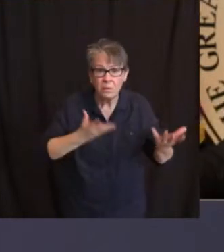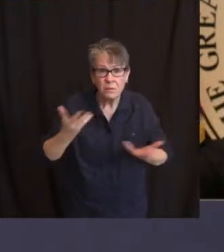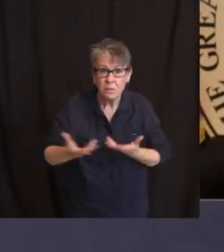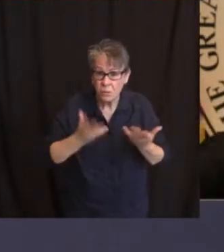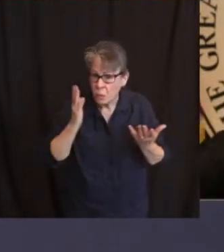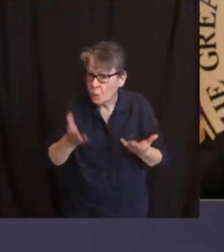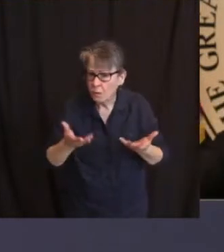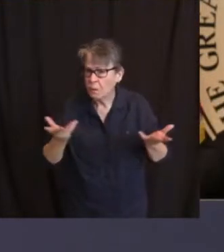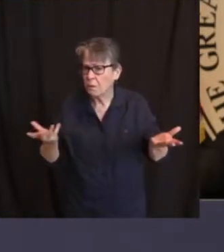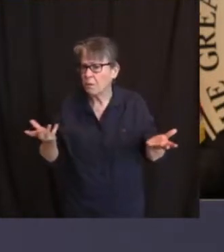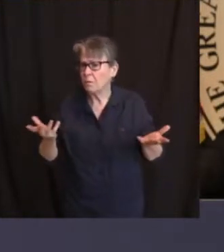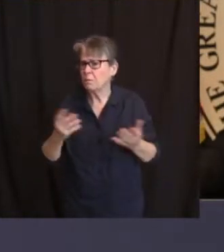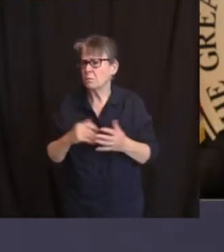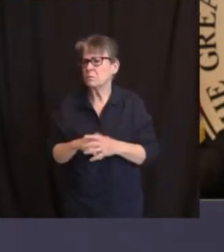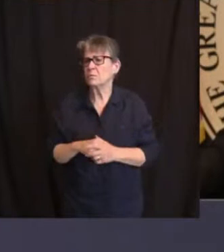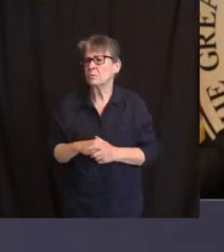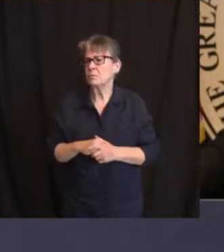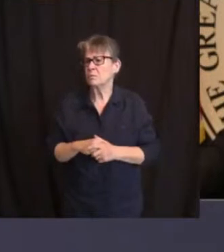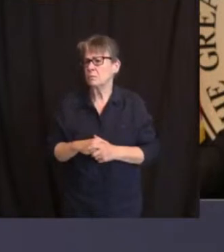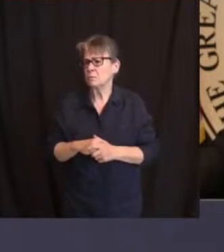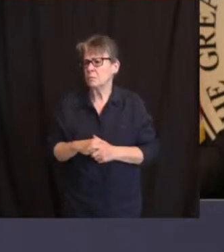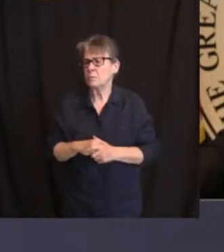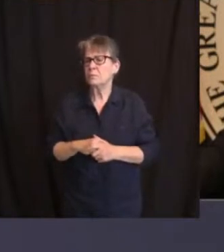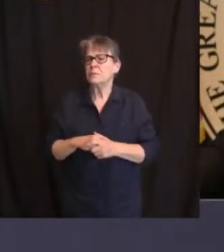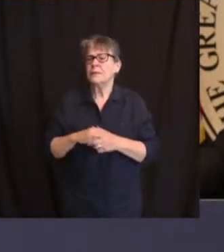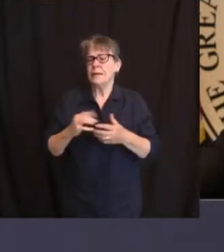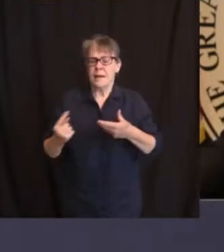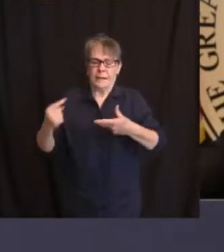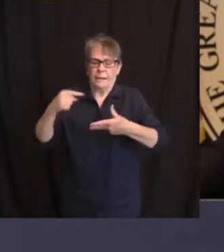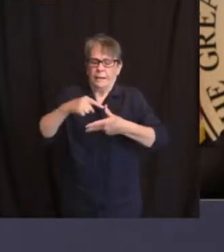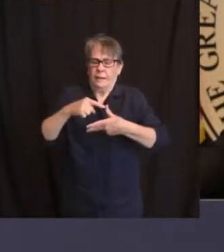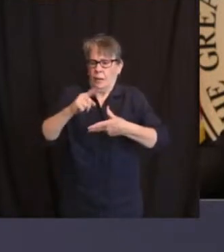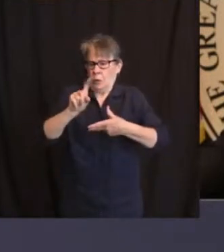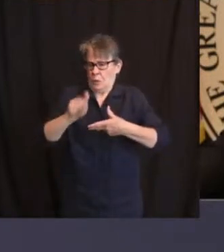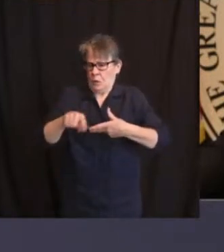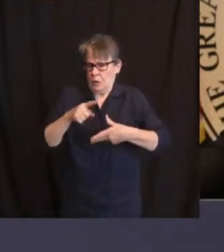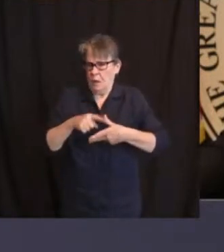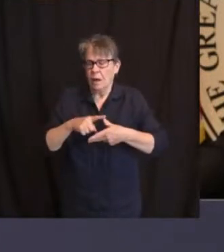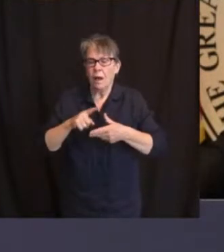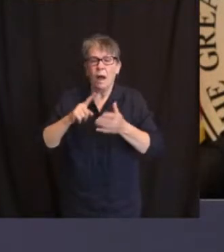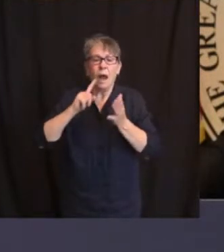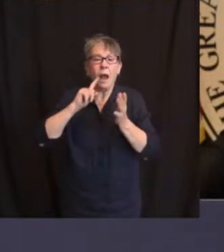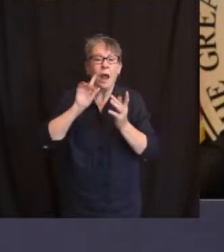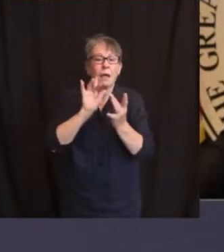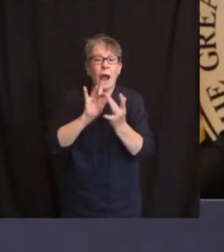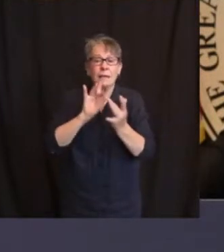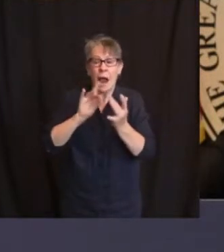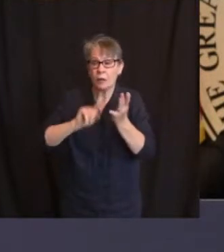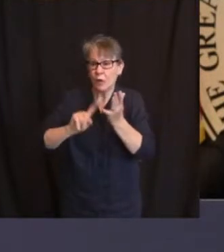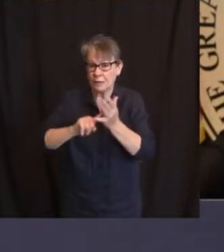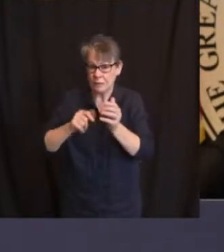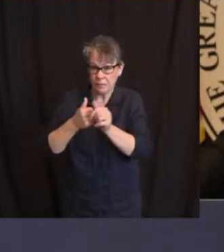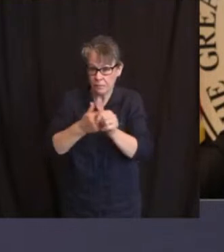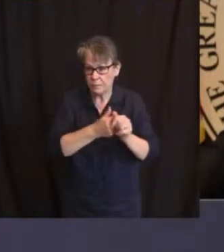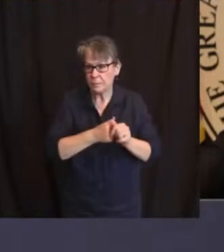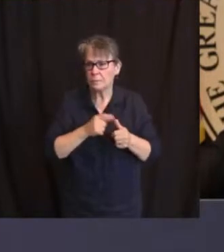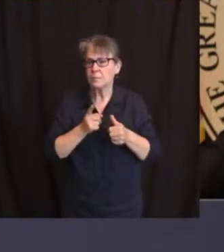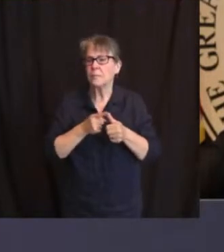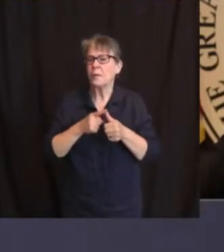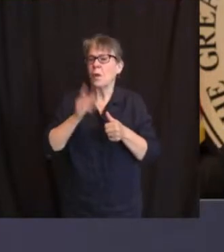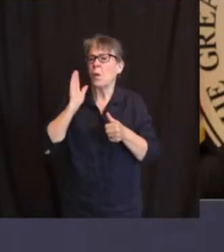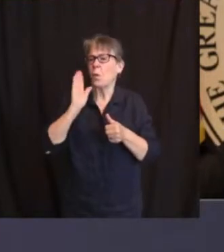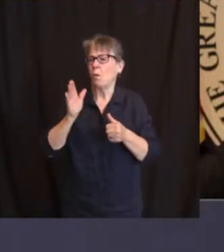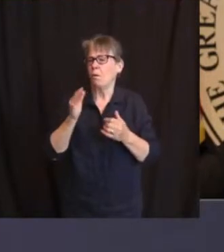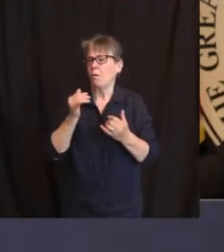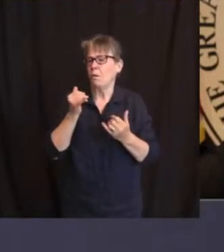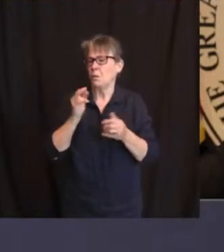here. Contact tracing is a combination of both talking to you on the phone as well as technology, is the short answer. And we